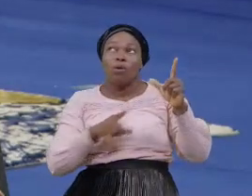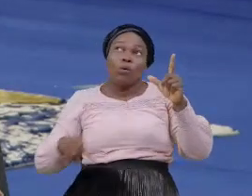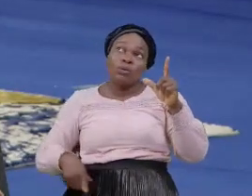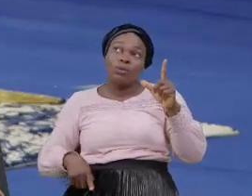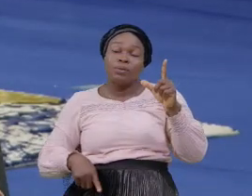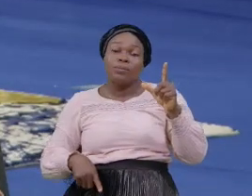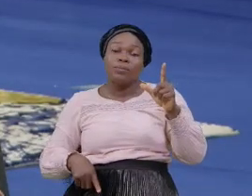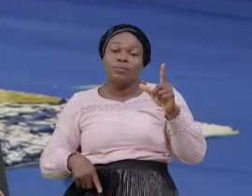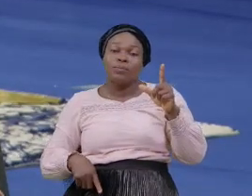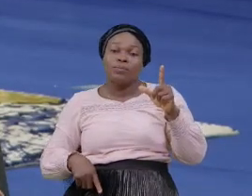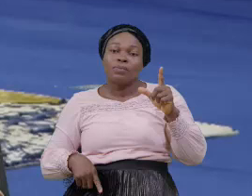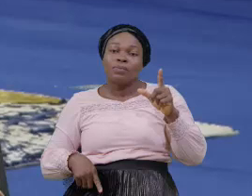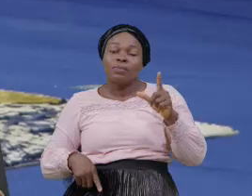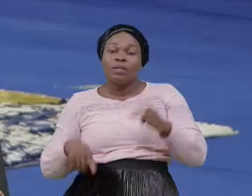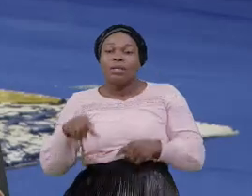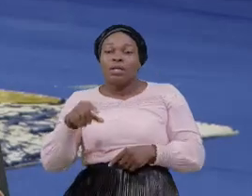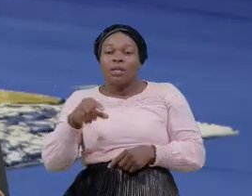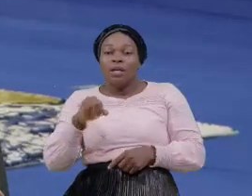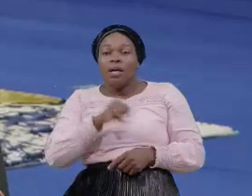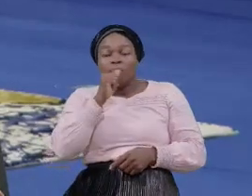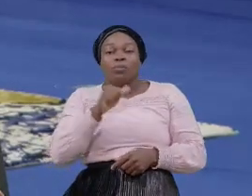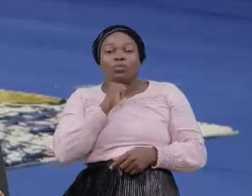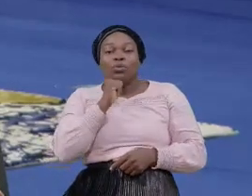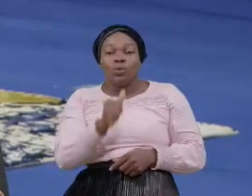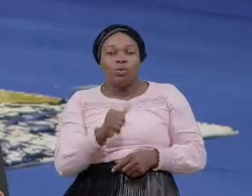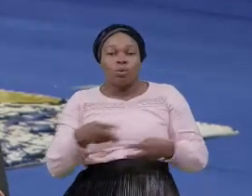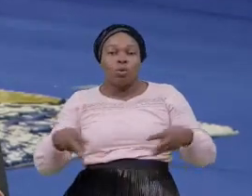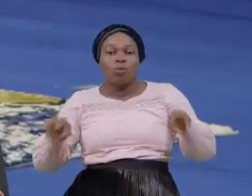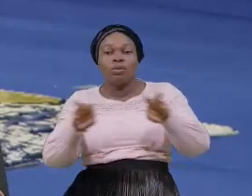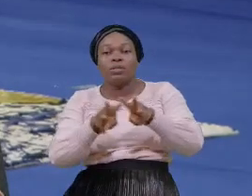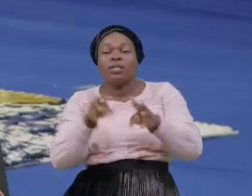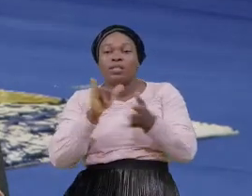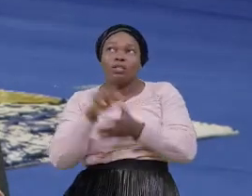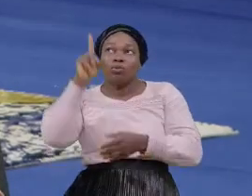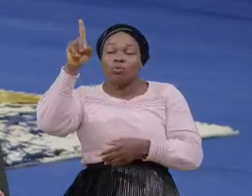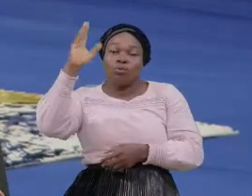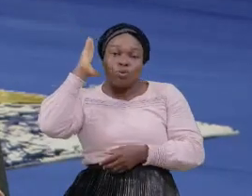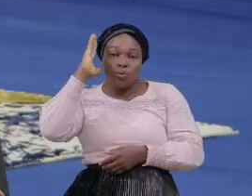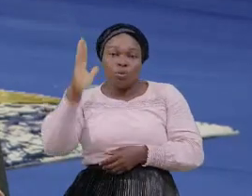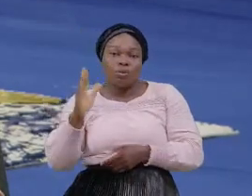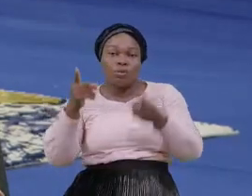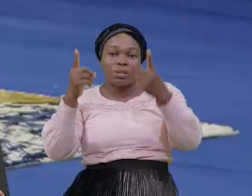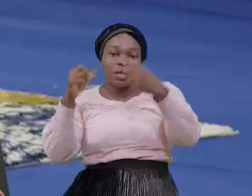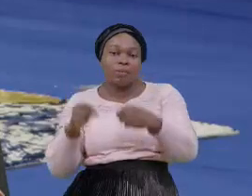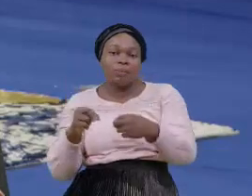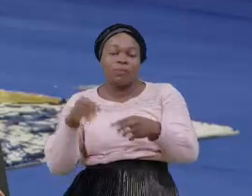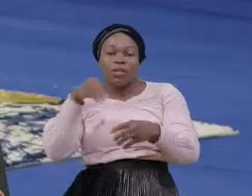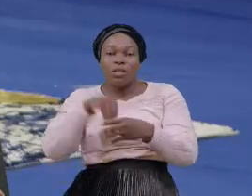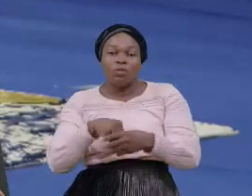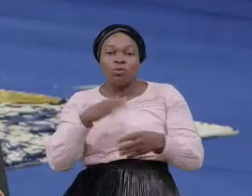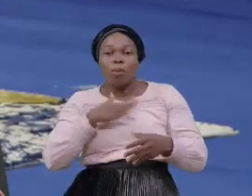I am not worthy that thou shouldest come into